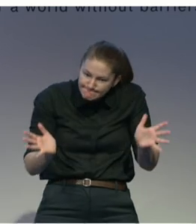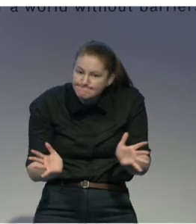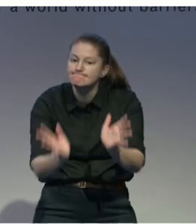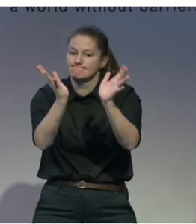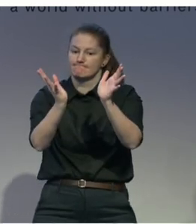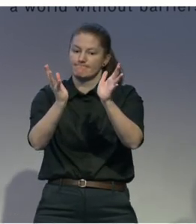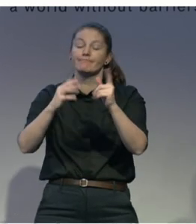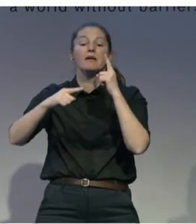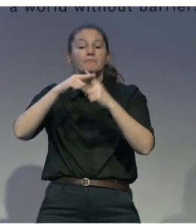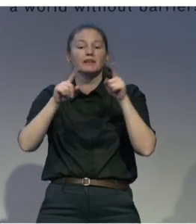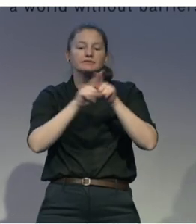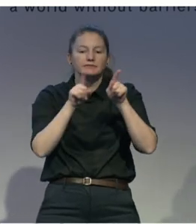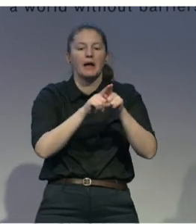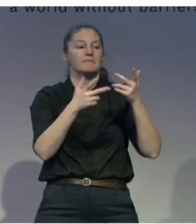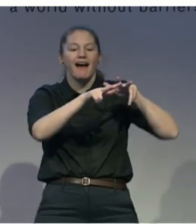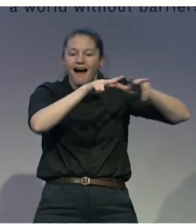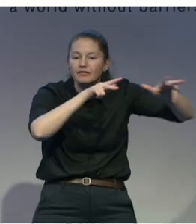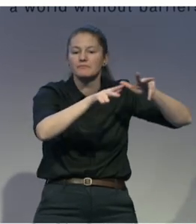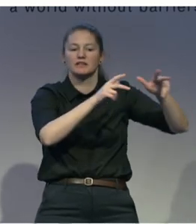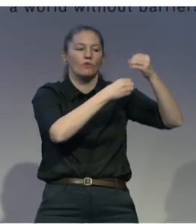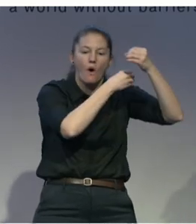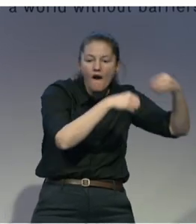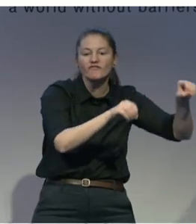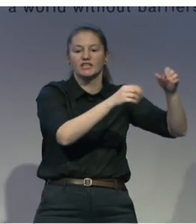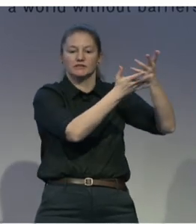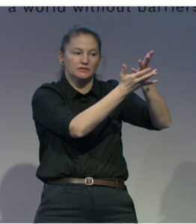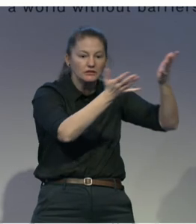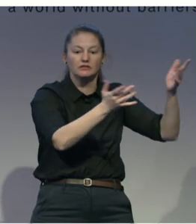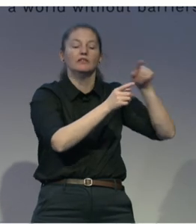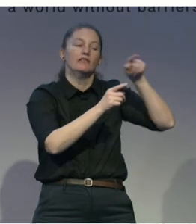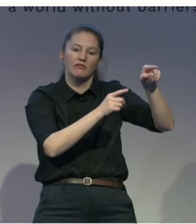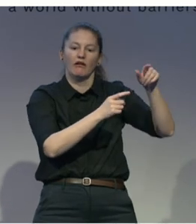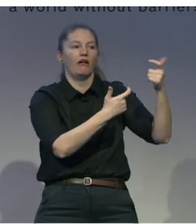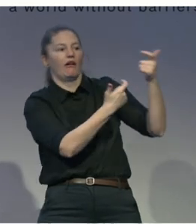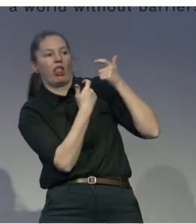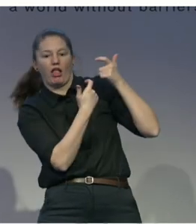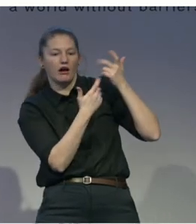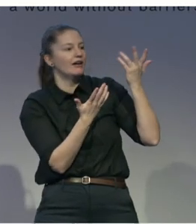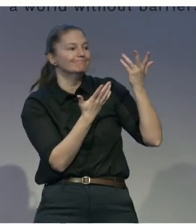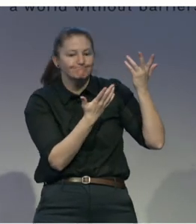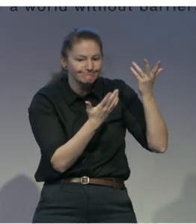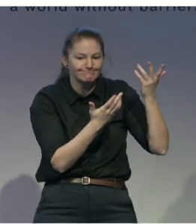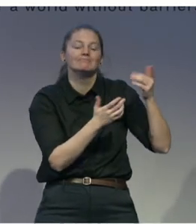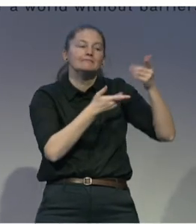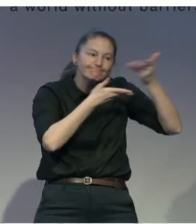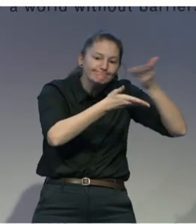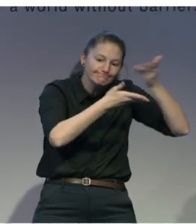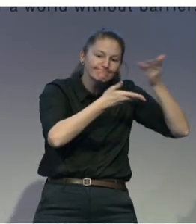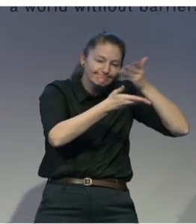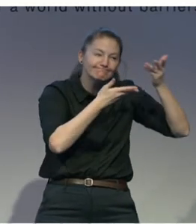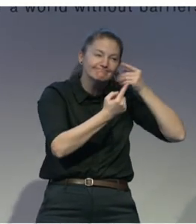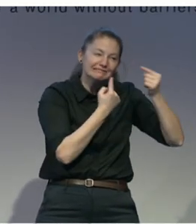closed, or our requests were not heard. After reflecting deeply, we understood that